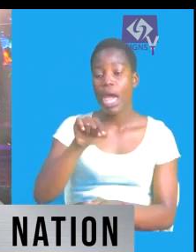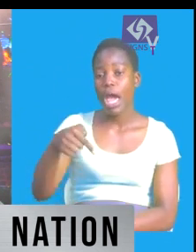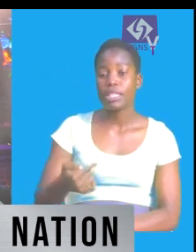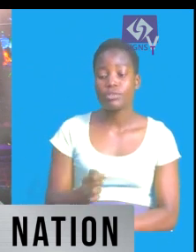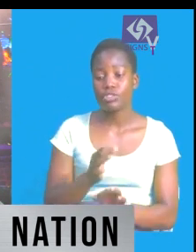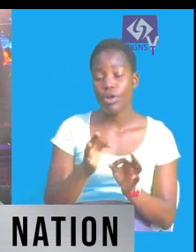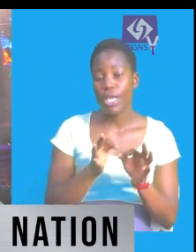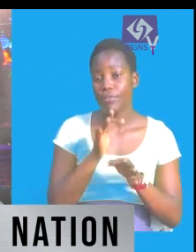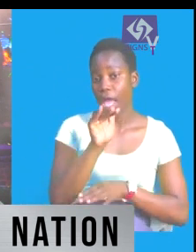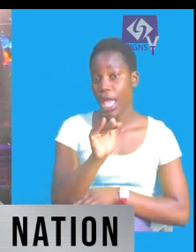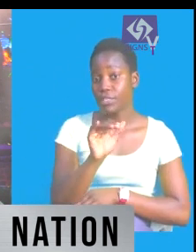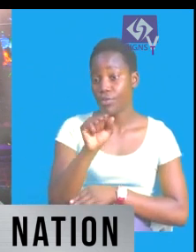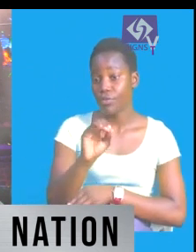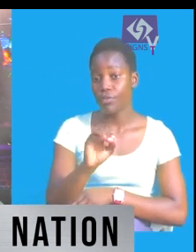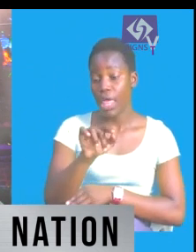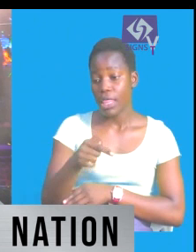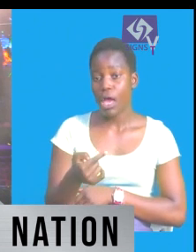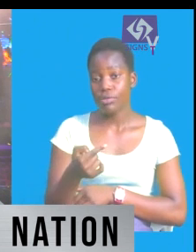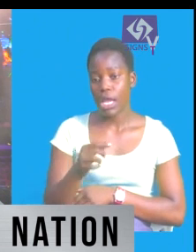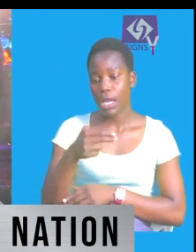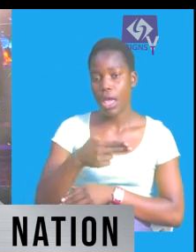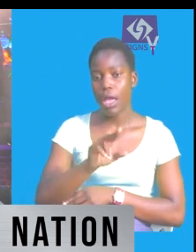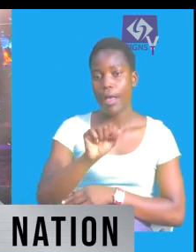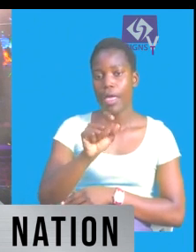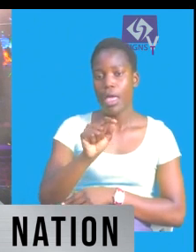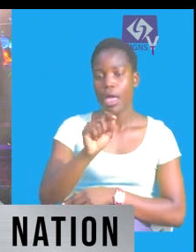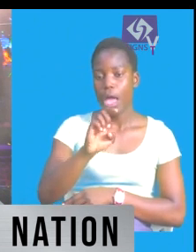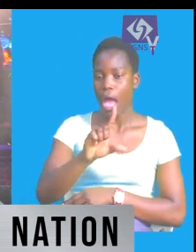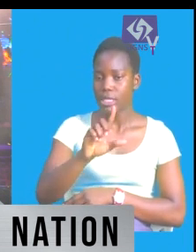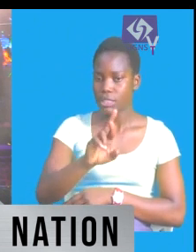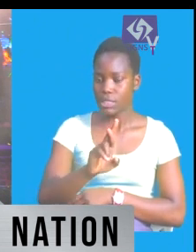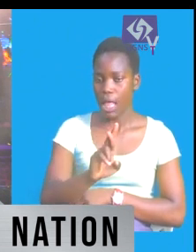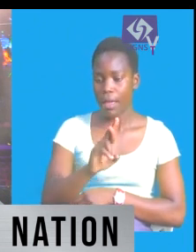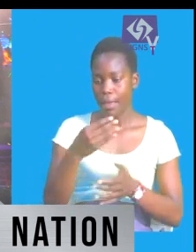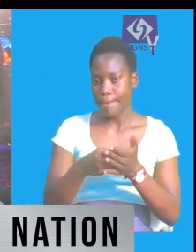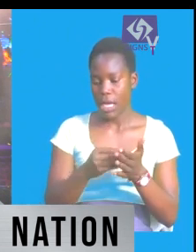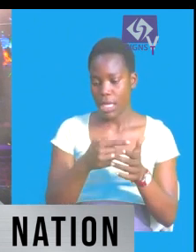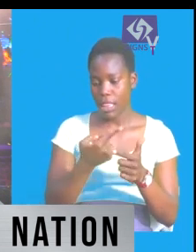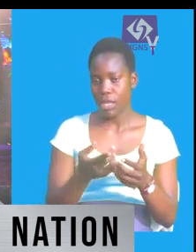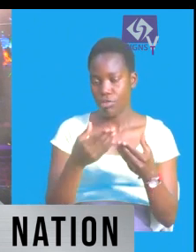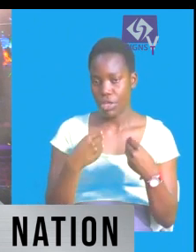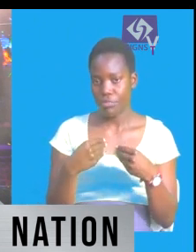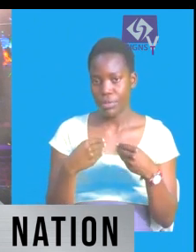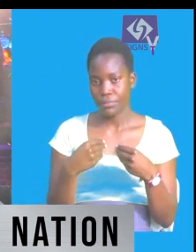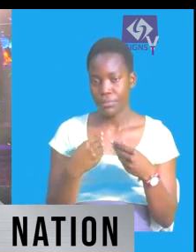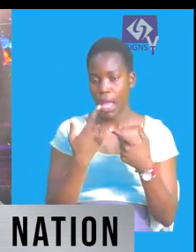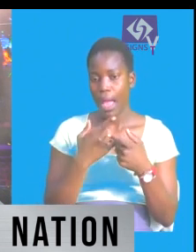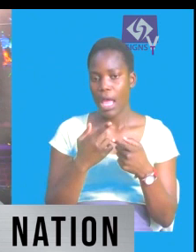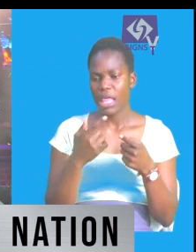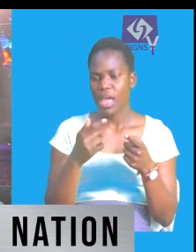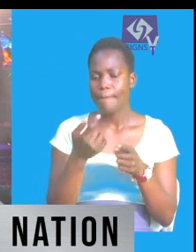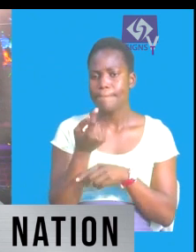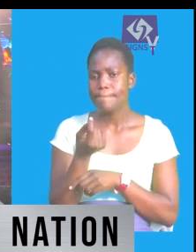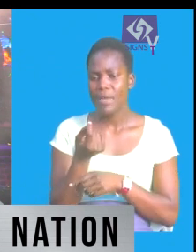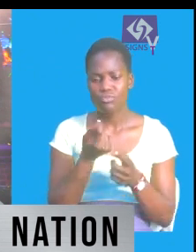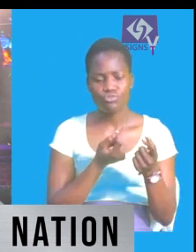ask for 50,000 hustler fund, or even whatever the amount for a fruit parlor, then you give me that small amount.